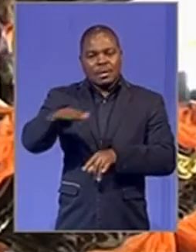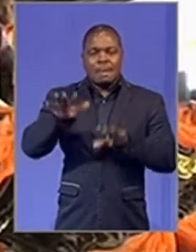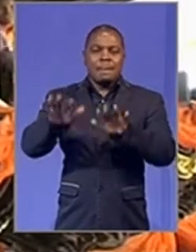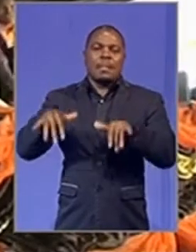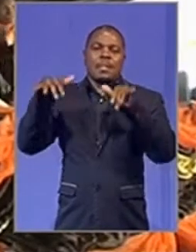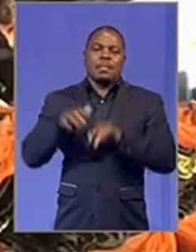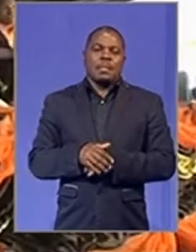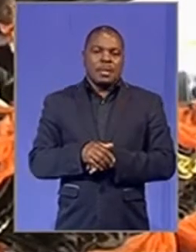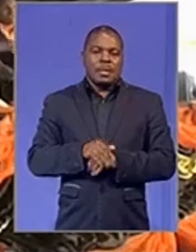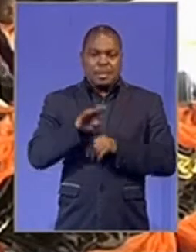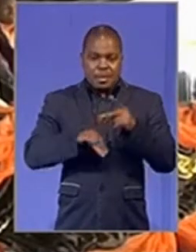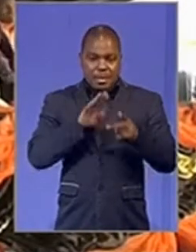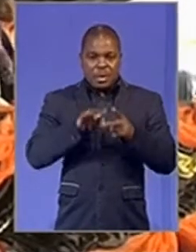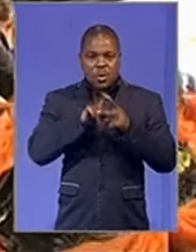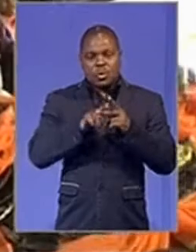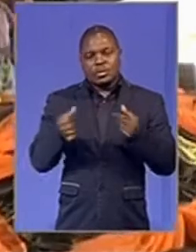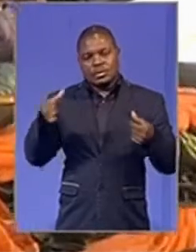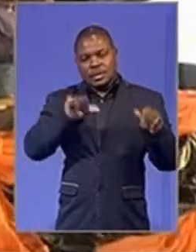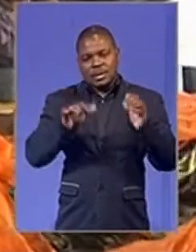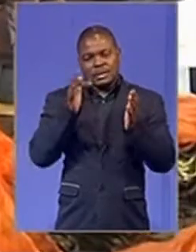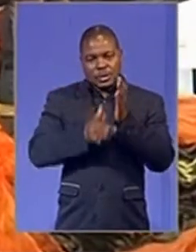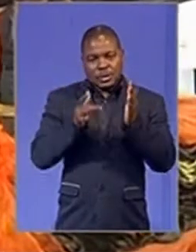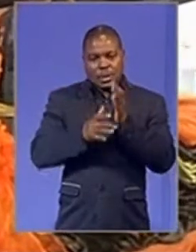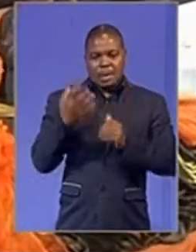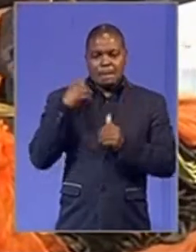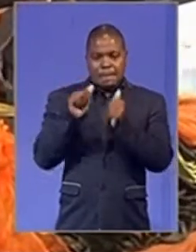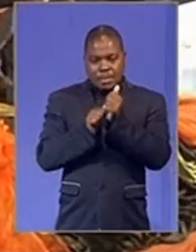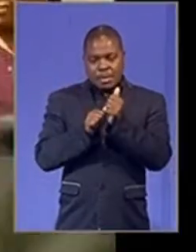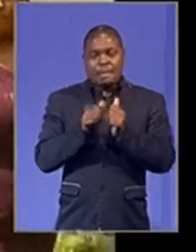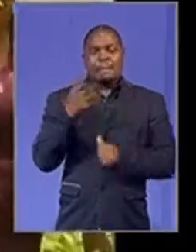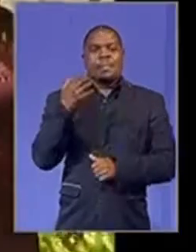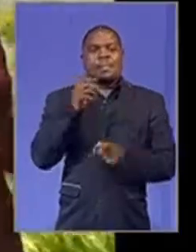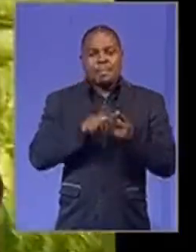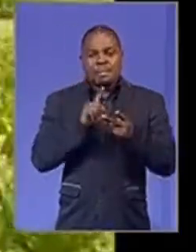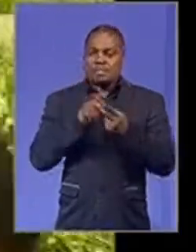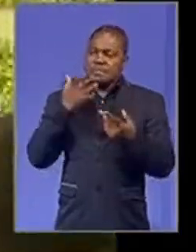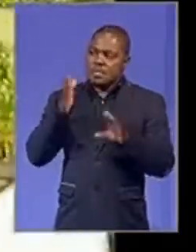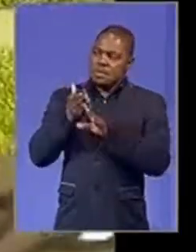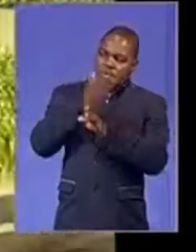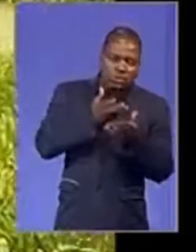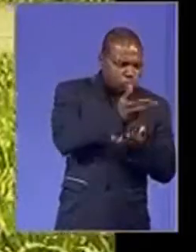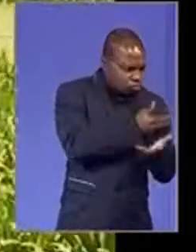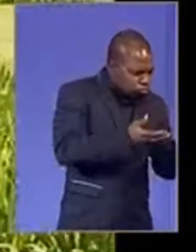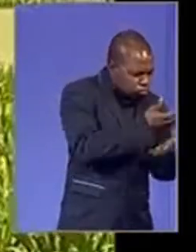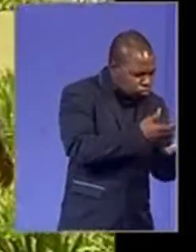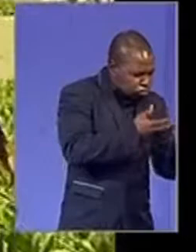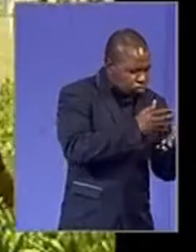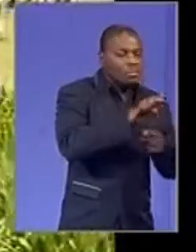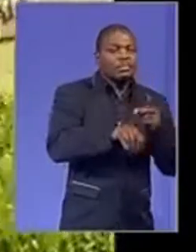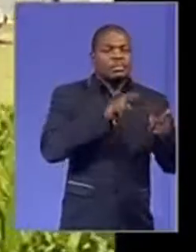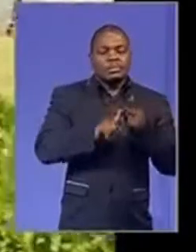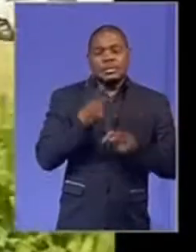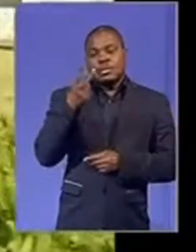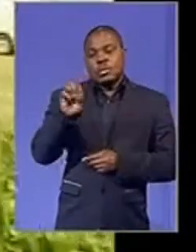a dumela ho ba letona la mahlale le technology, o ile a kena ditherisanong le ditho tsa mokga wa hae. Ka mora ho shwa lehlakore selemong